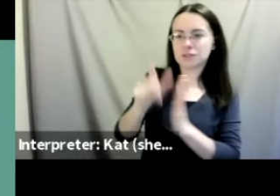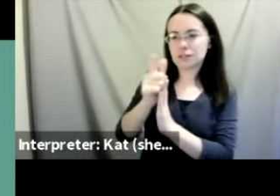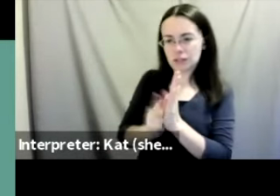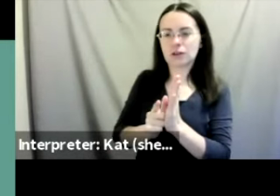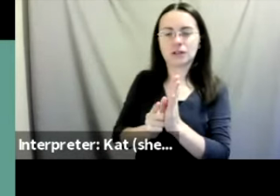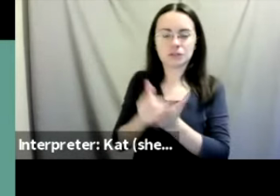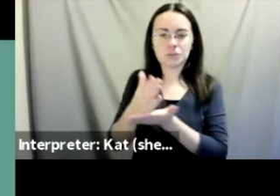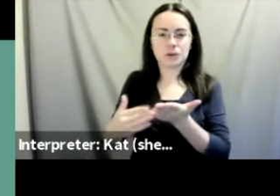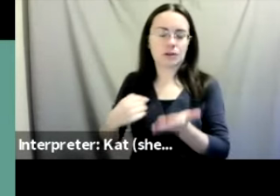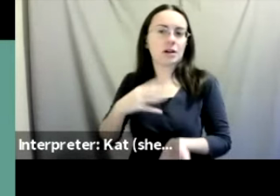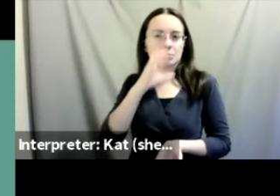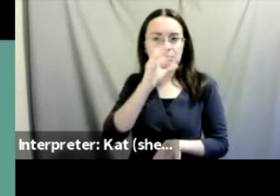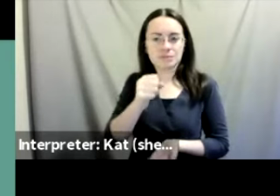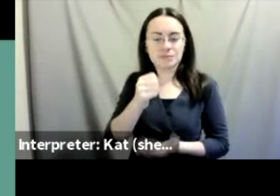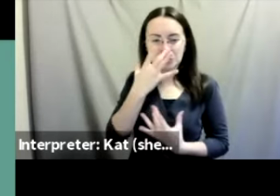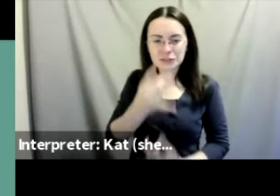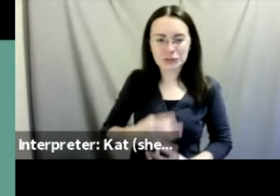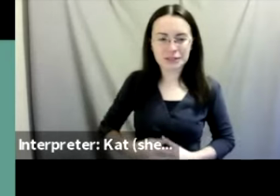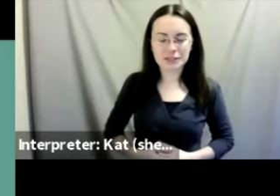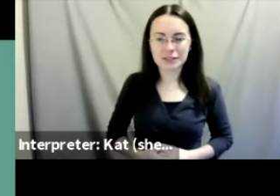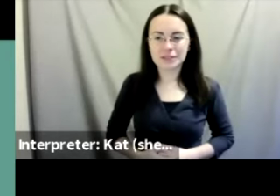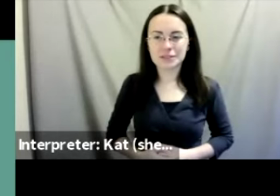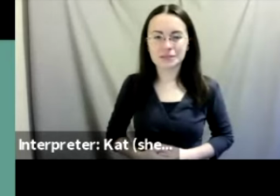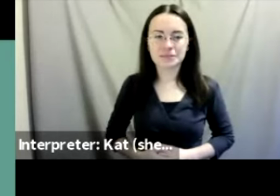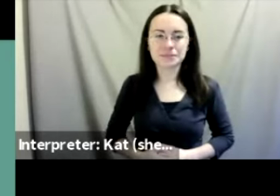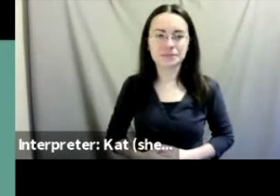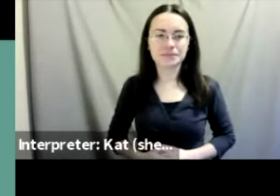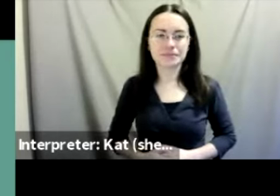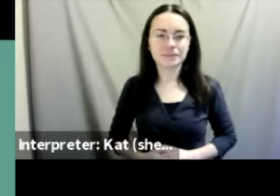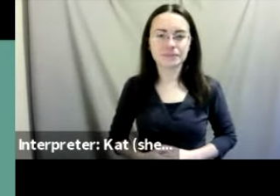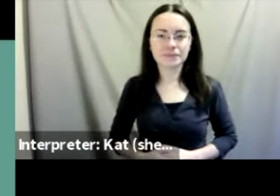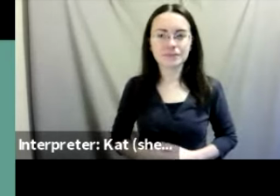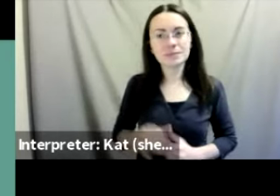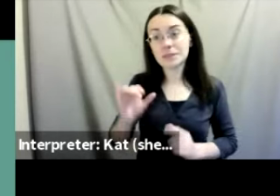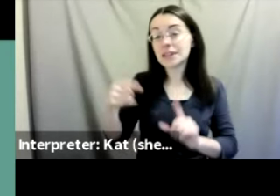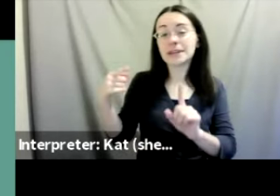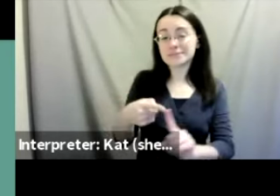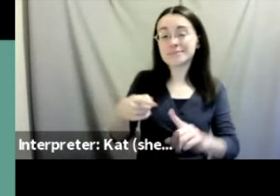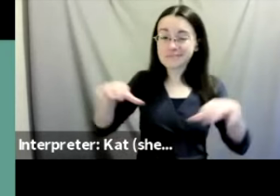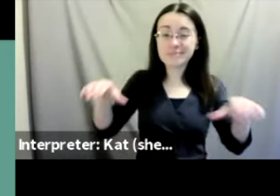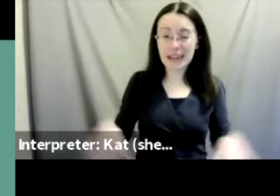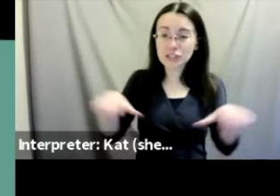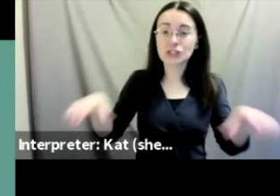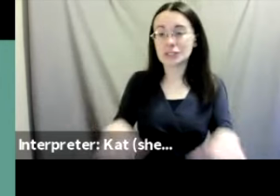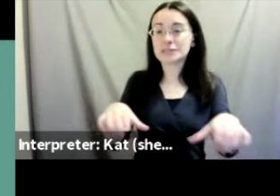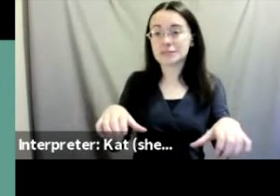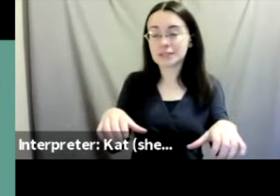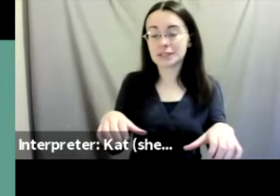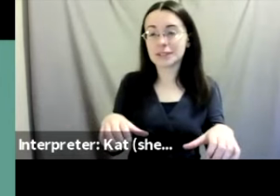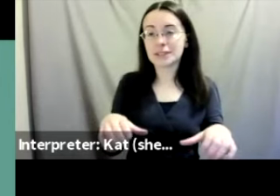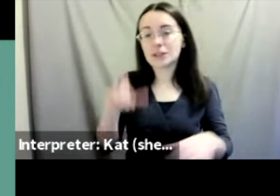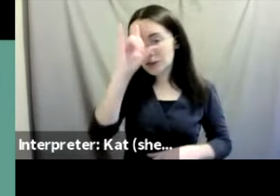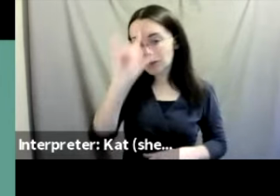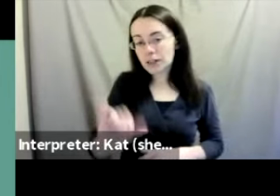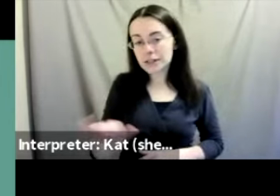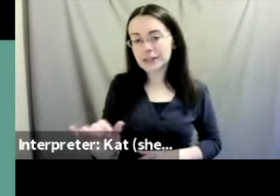interesting, and that like points towards action as far as like how we can